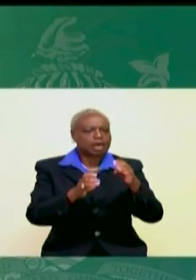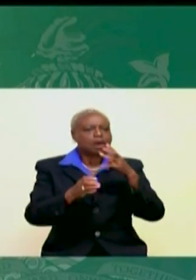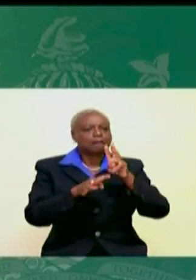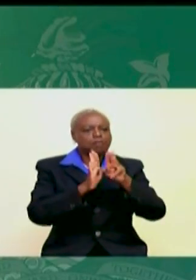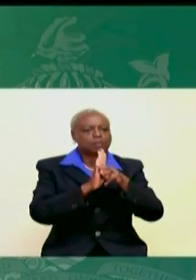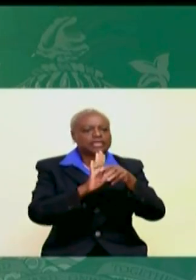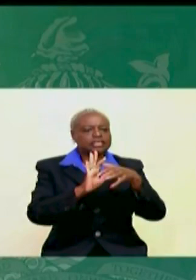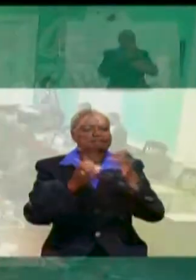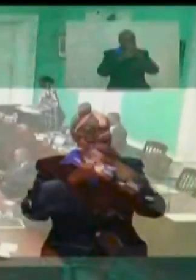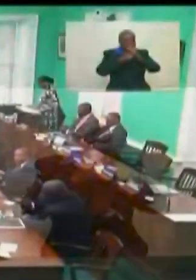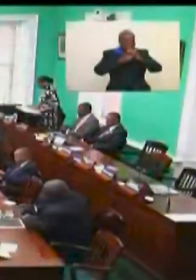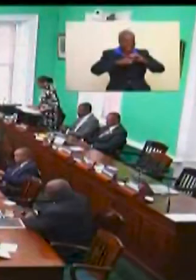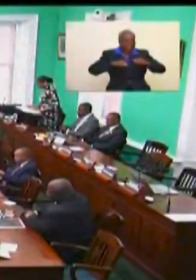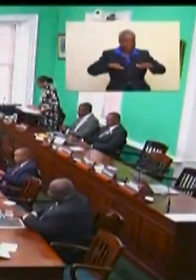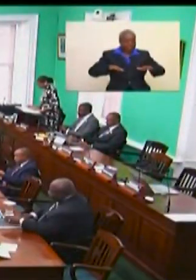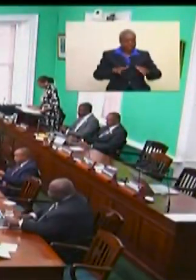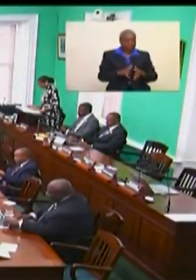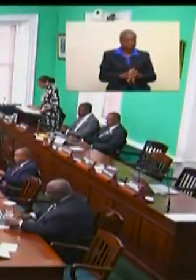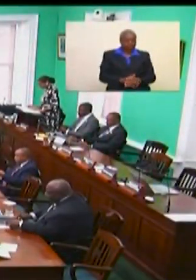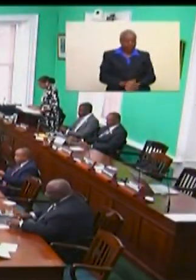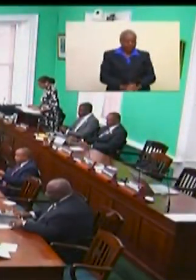silence.